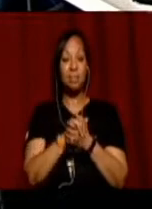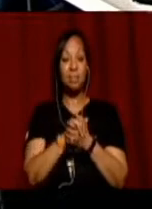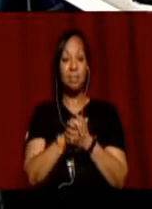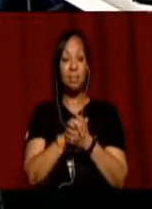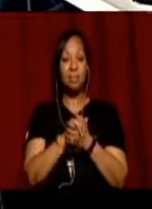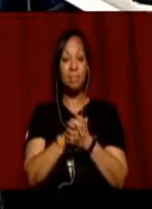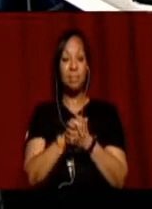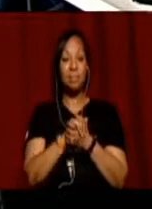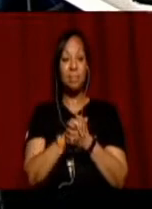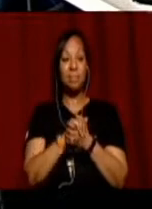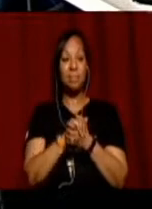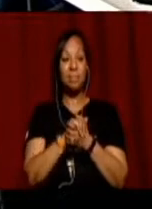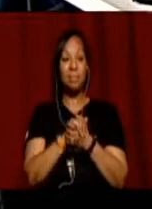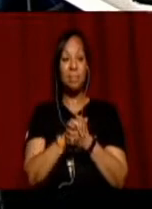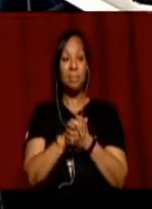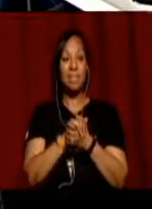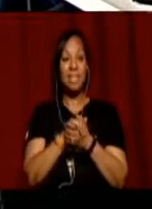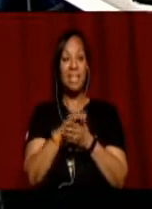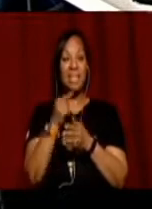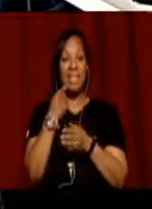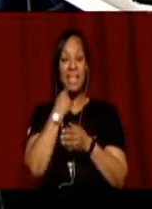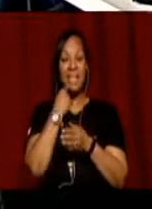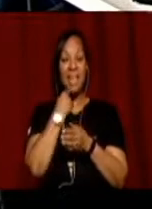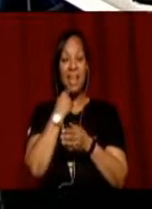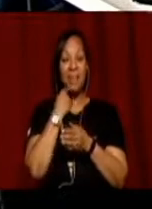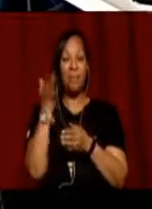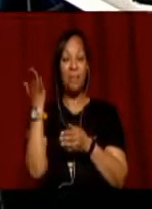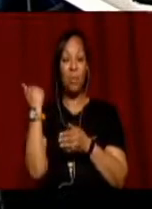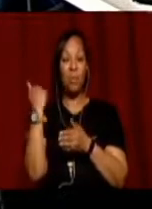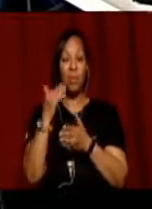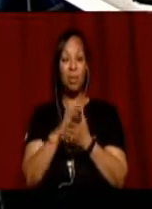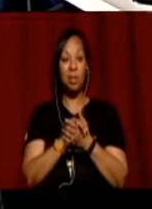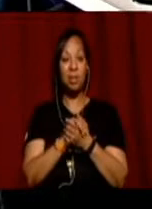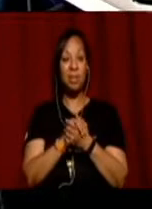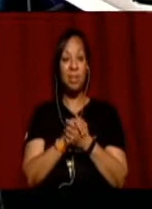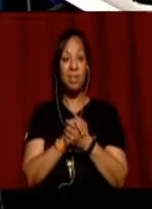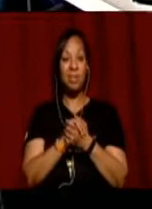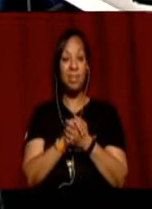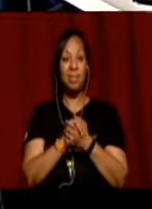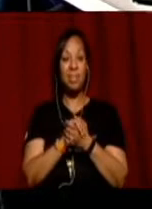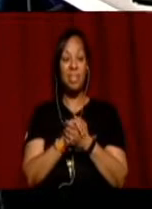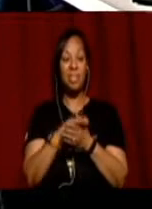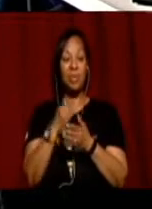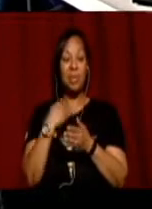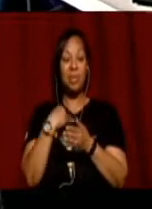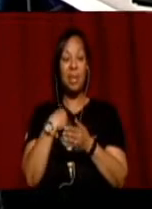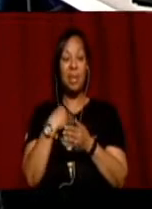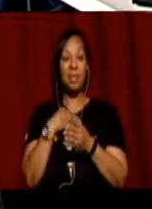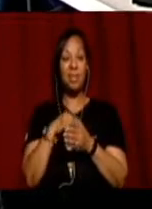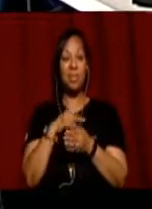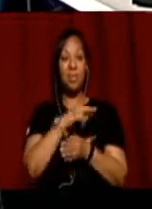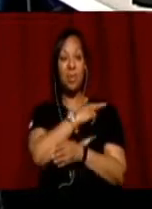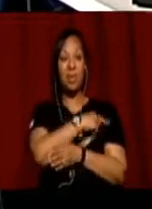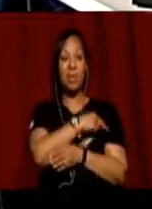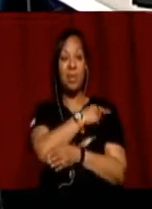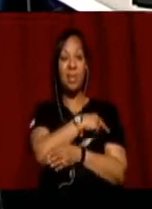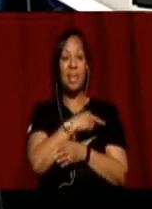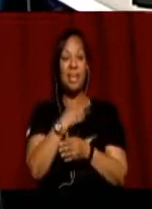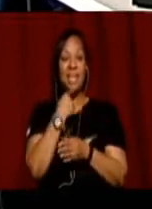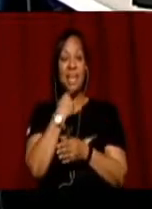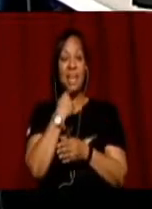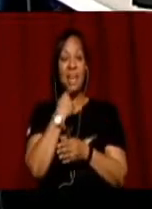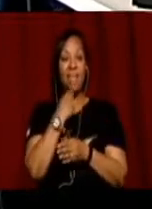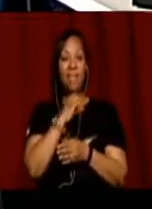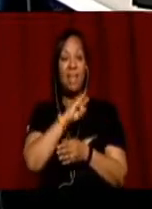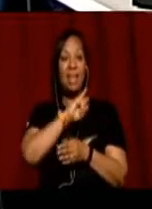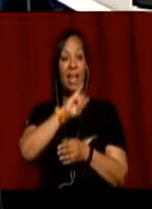right? So that says that I had it previously. That's correct. And so I was hospitalized back in March for having it. So I do have antibodies in